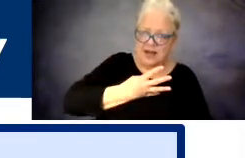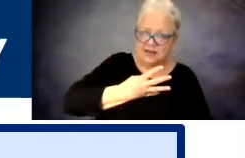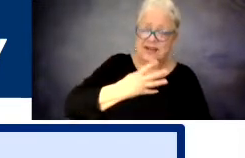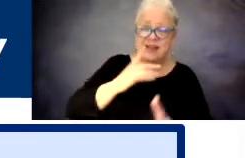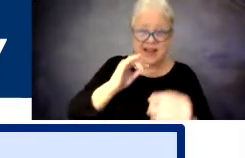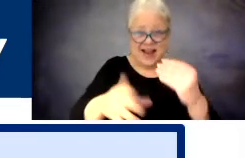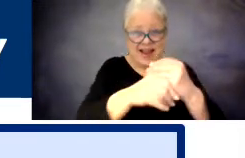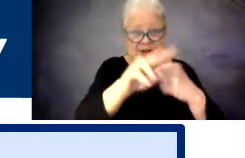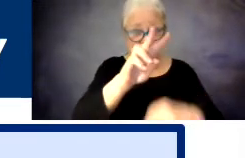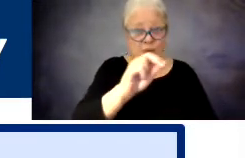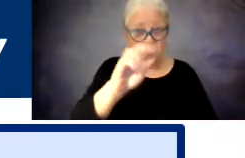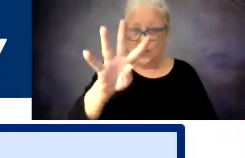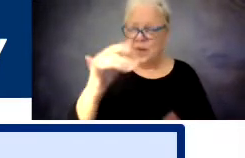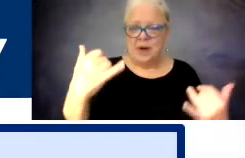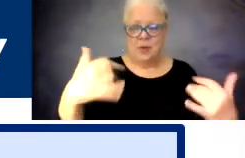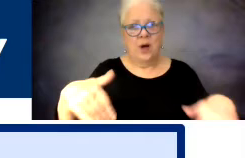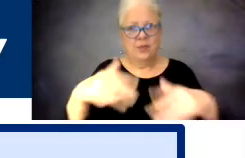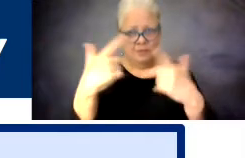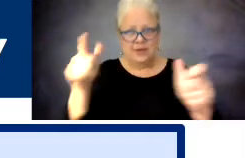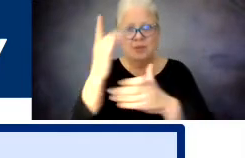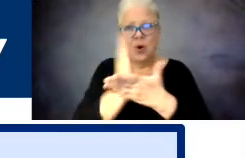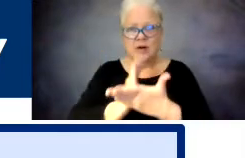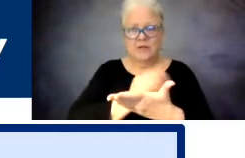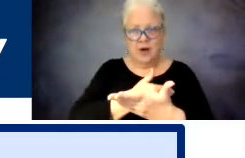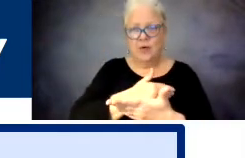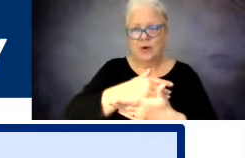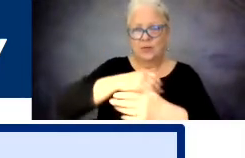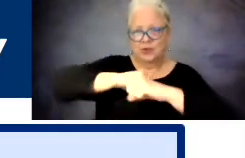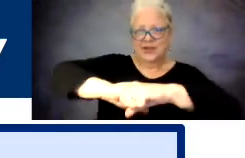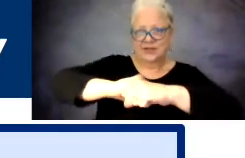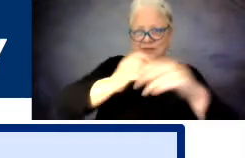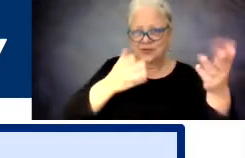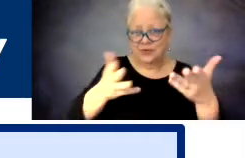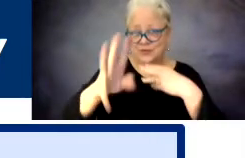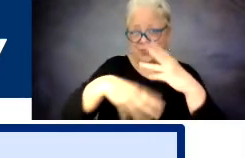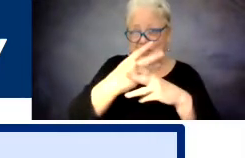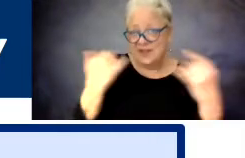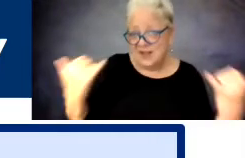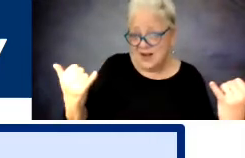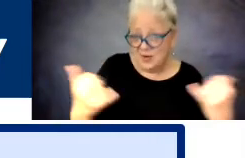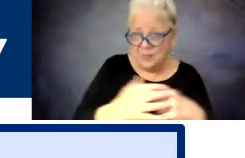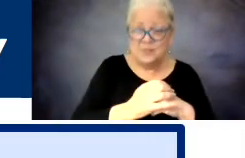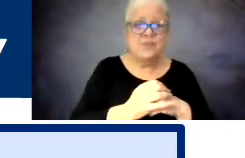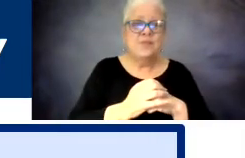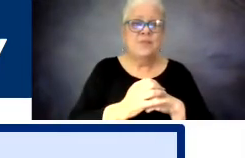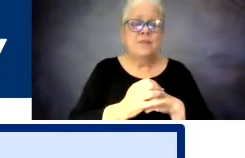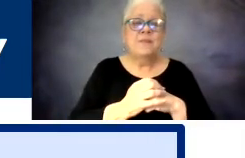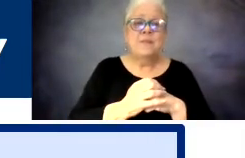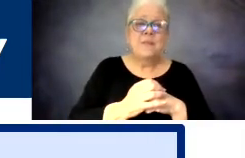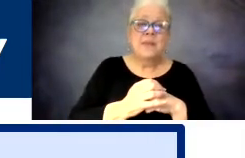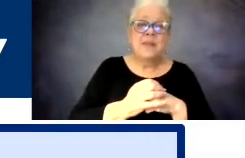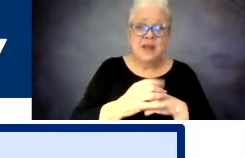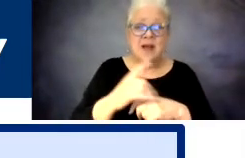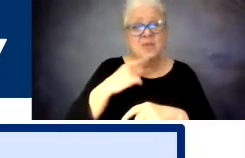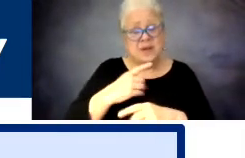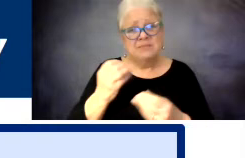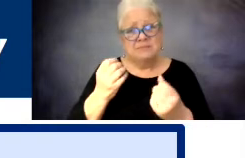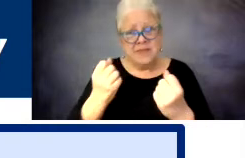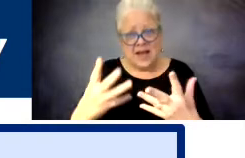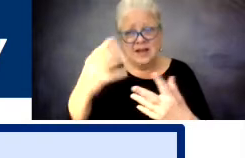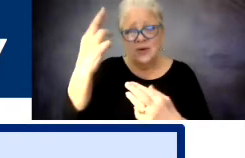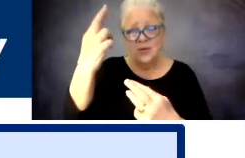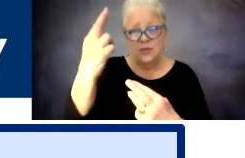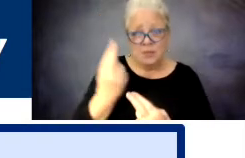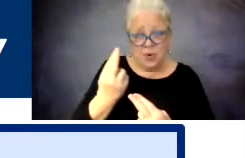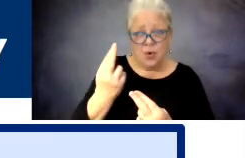protective service world. And as many reports as we do get, studies do still suggest that only 1 in 5 elder abuse